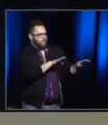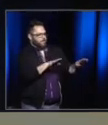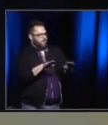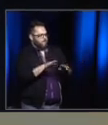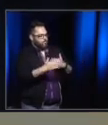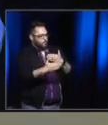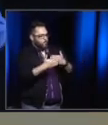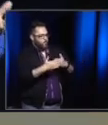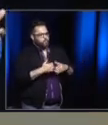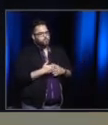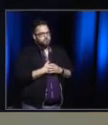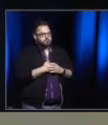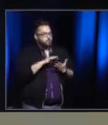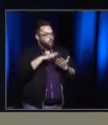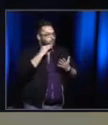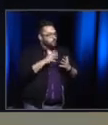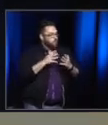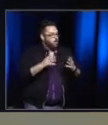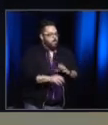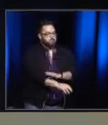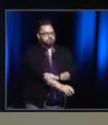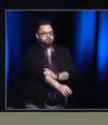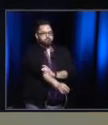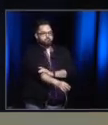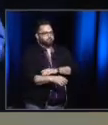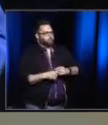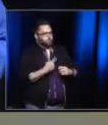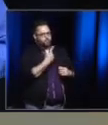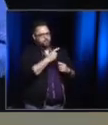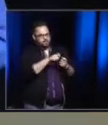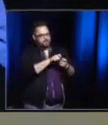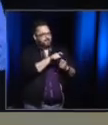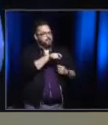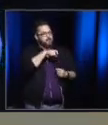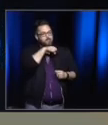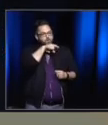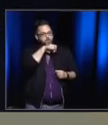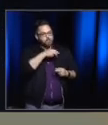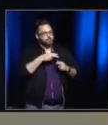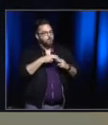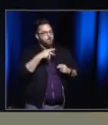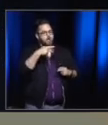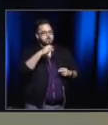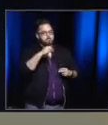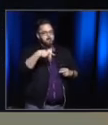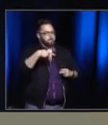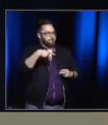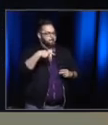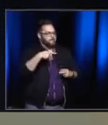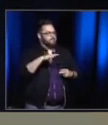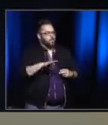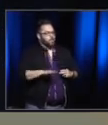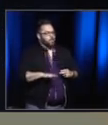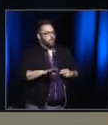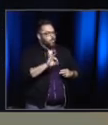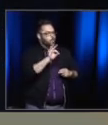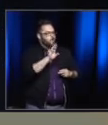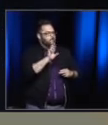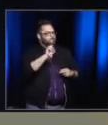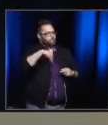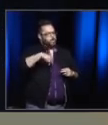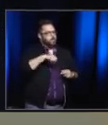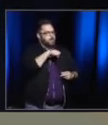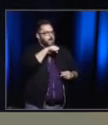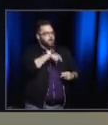range, and we learned a lot about it, including this particular vocalization called pops, which are low-frequency click